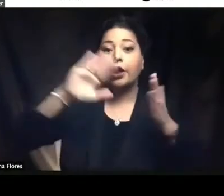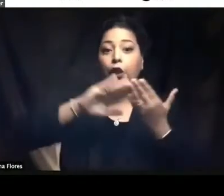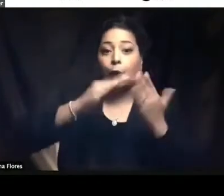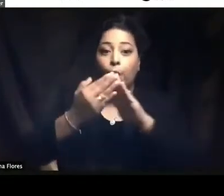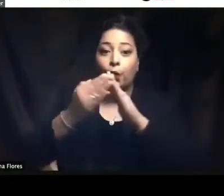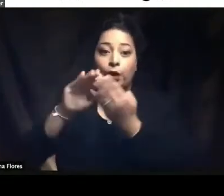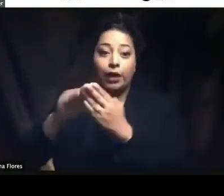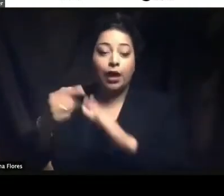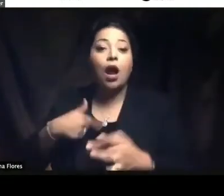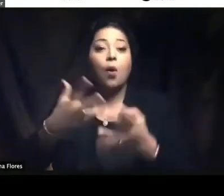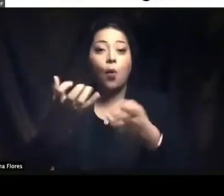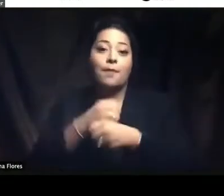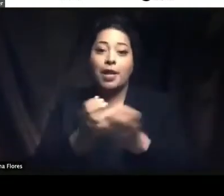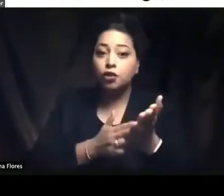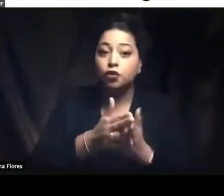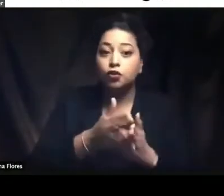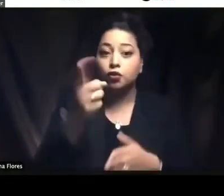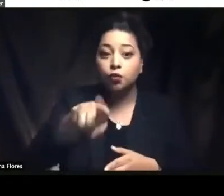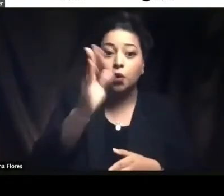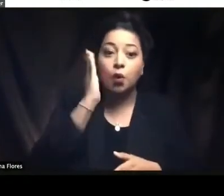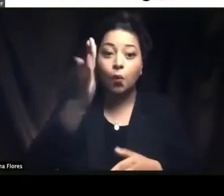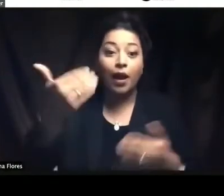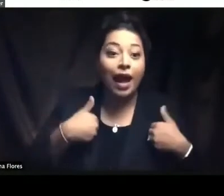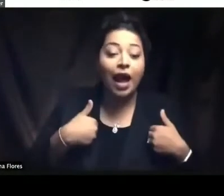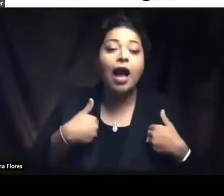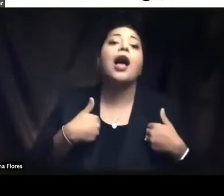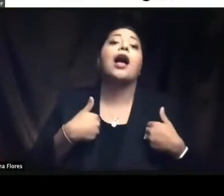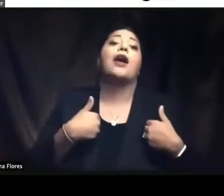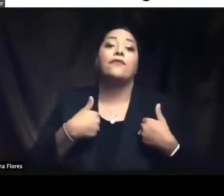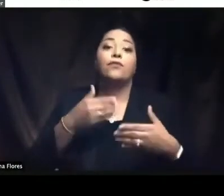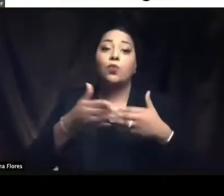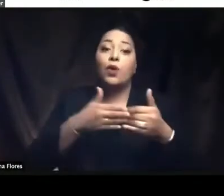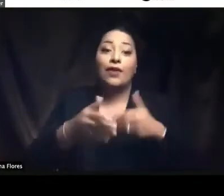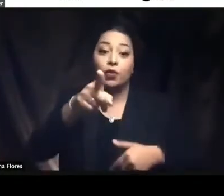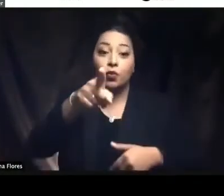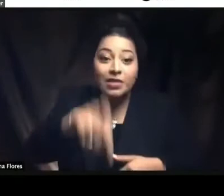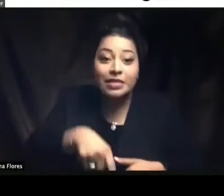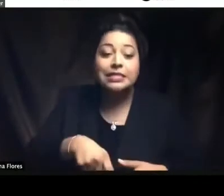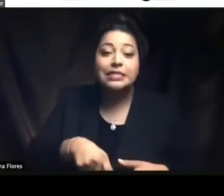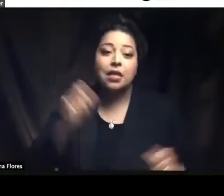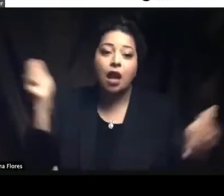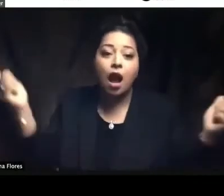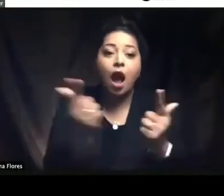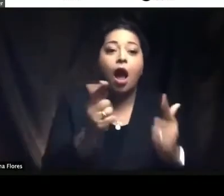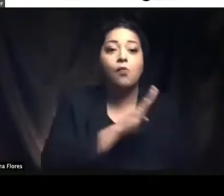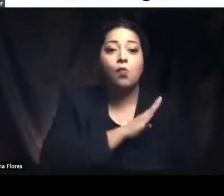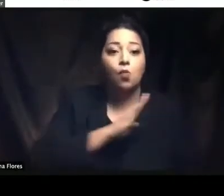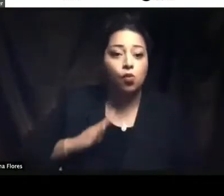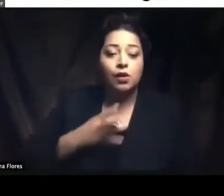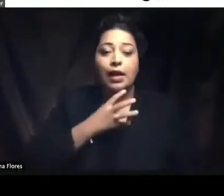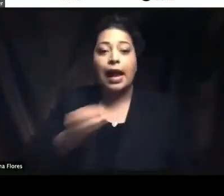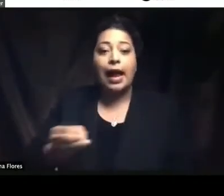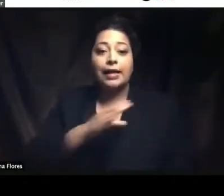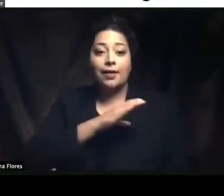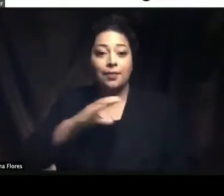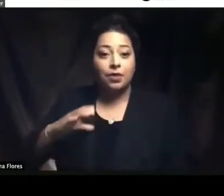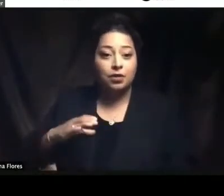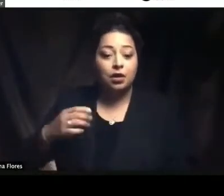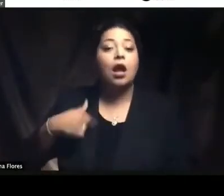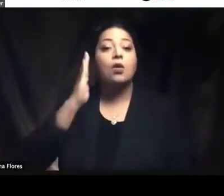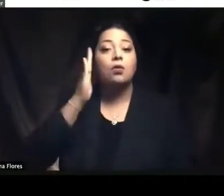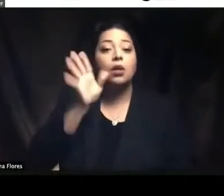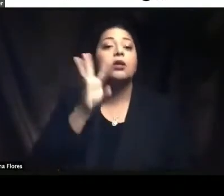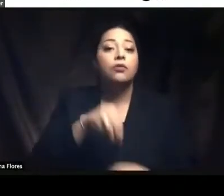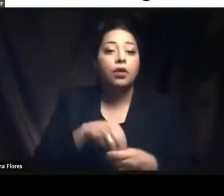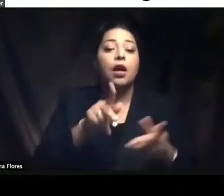want to assure everyone that you will have the dedication needed to all boards and commissions. And I will also include persons